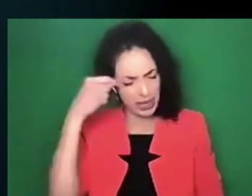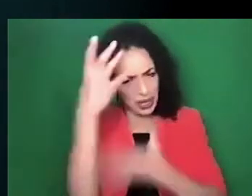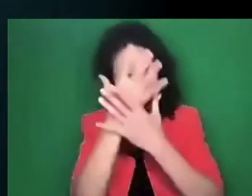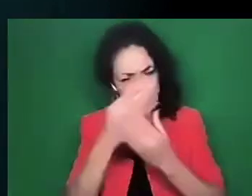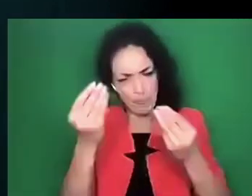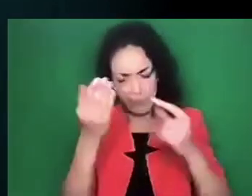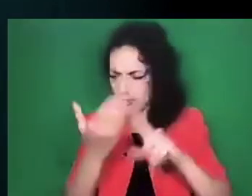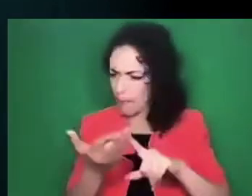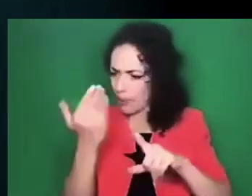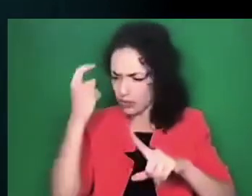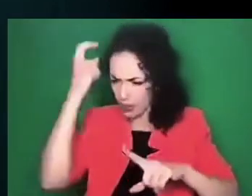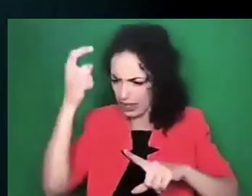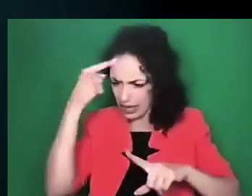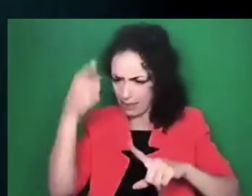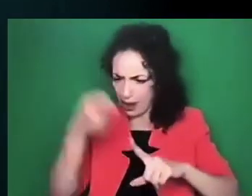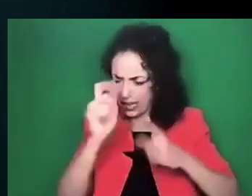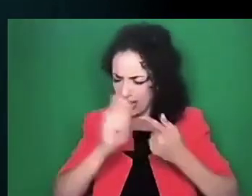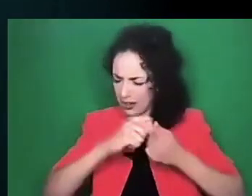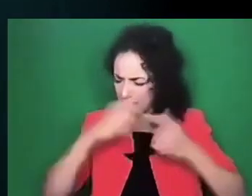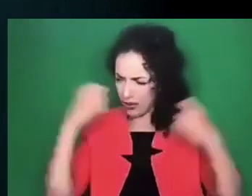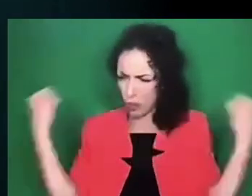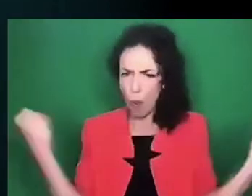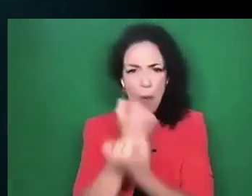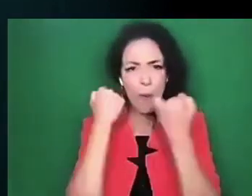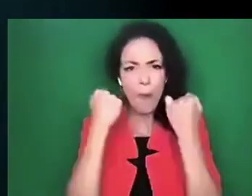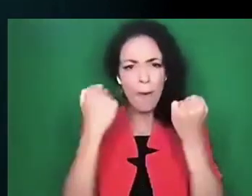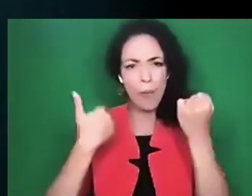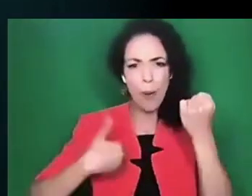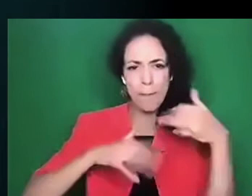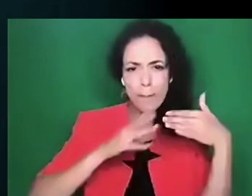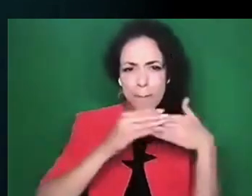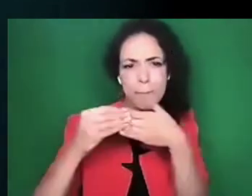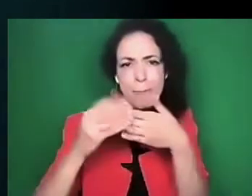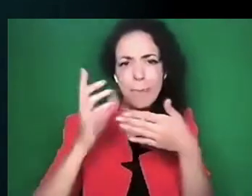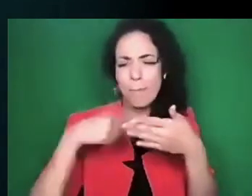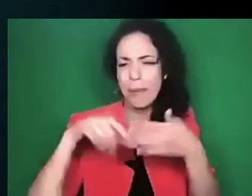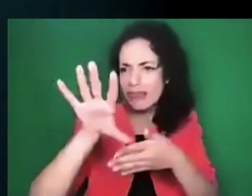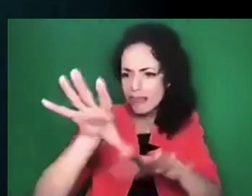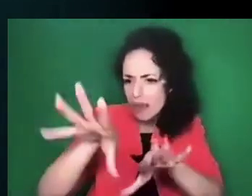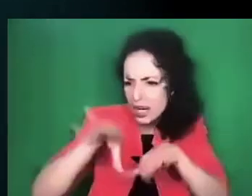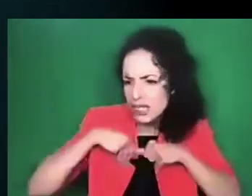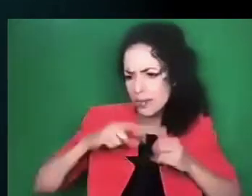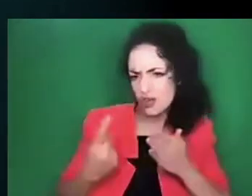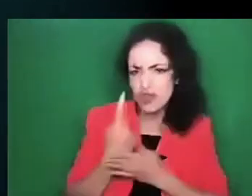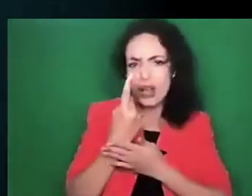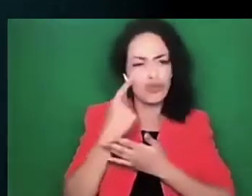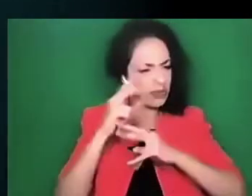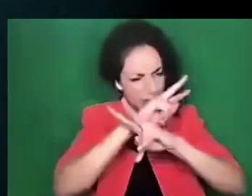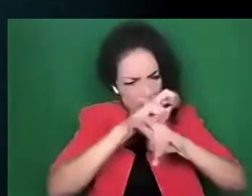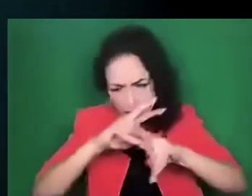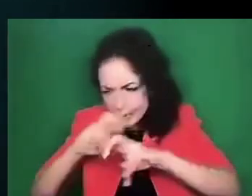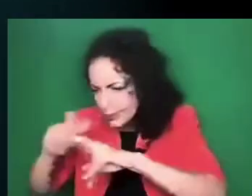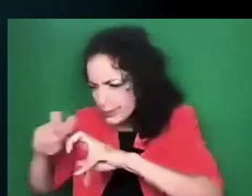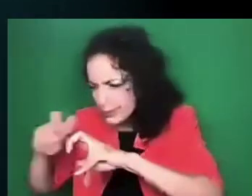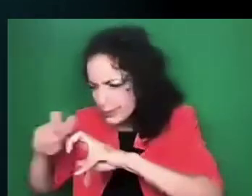they took the chances in experimenting with new forms, we invest more into these new technological tools now and thinking of